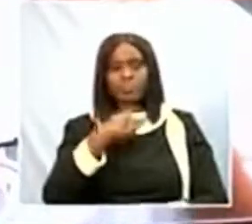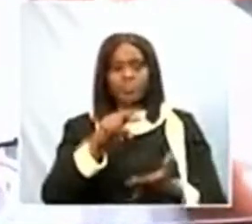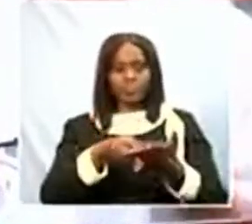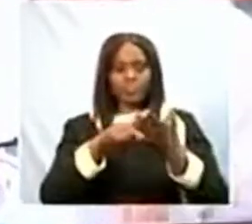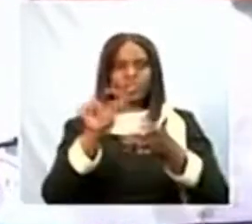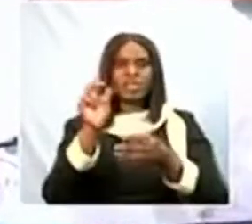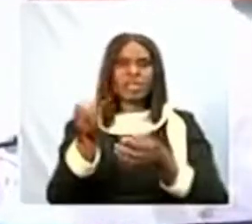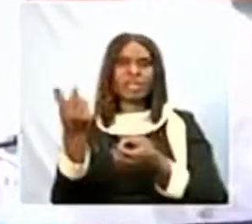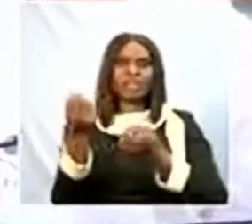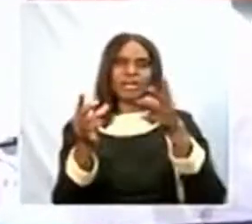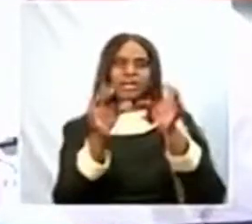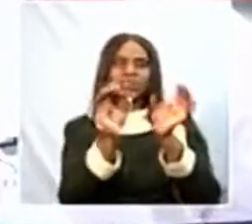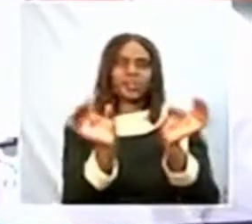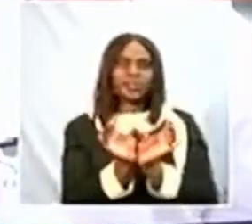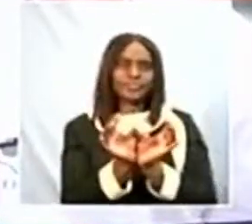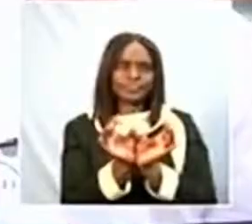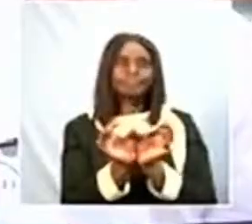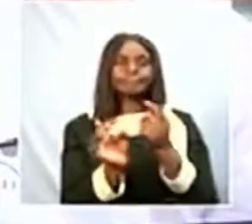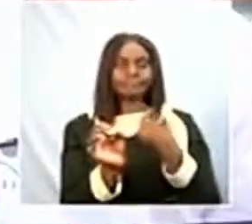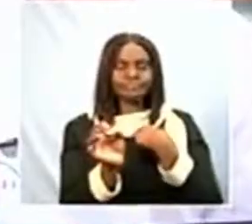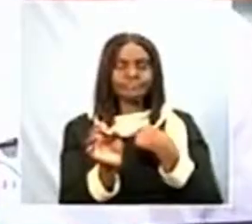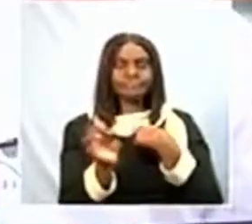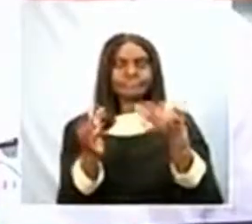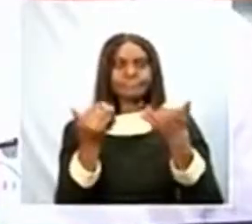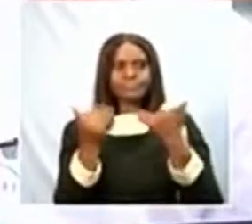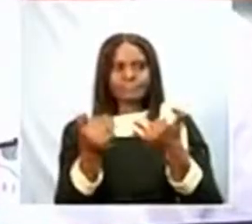constituency. Allow me